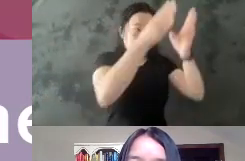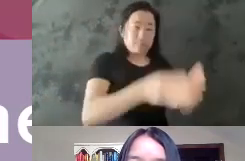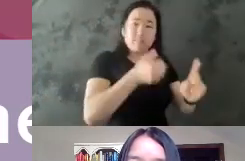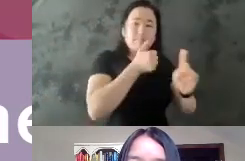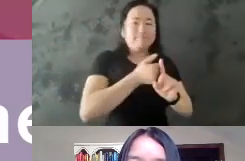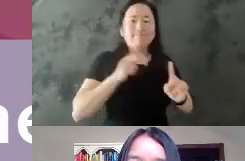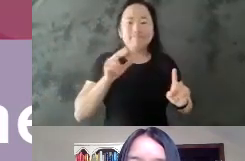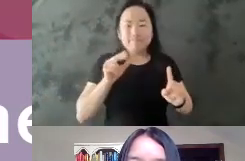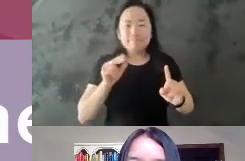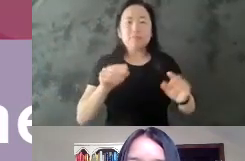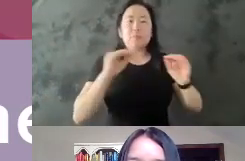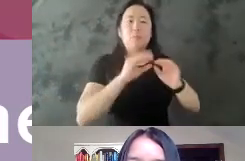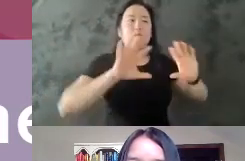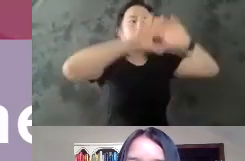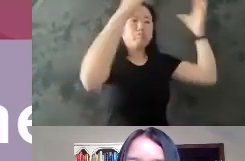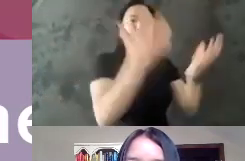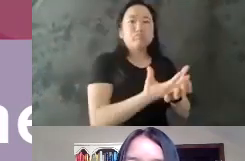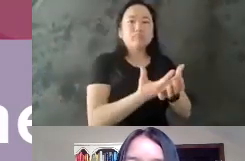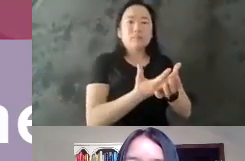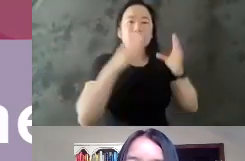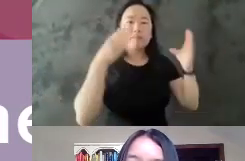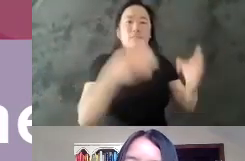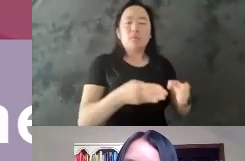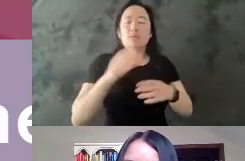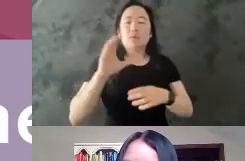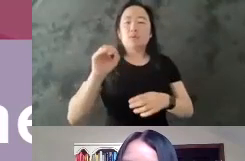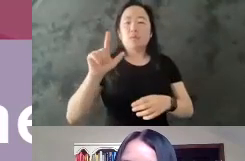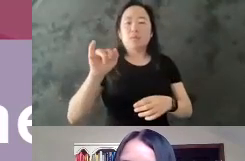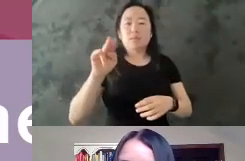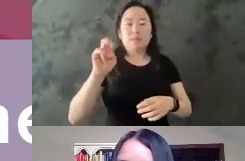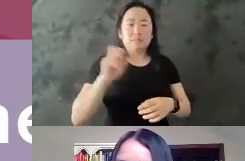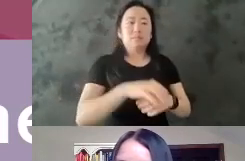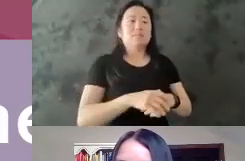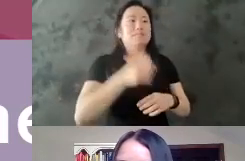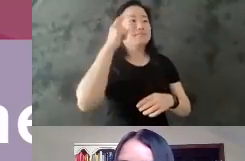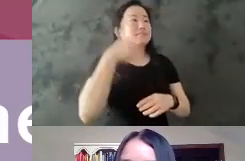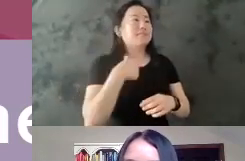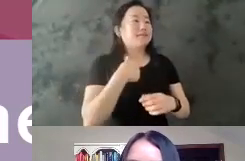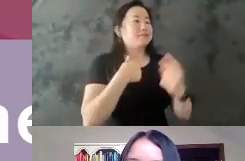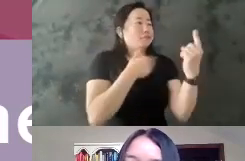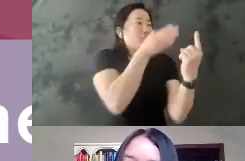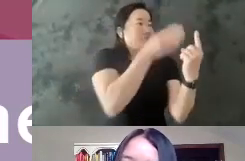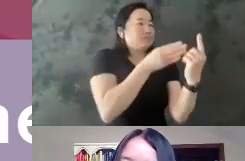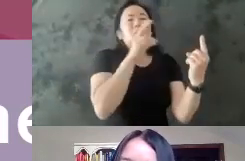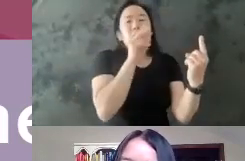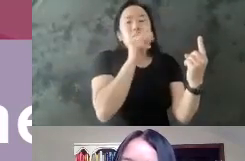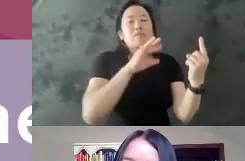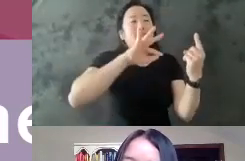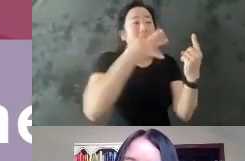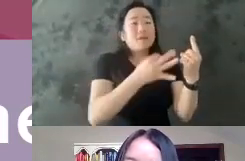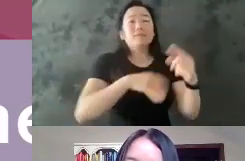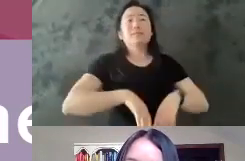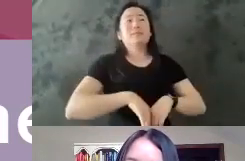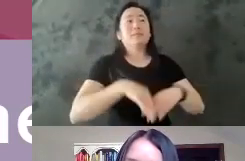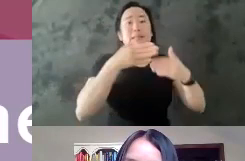a collective focus. So it's really acknowledging that entire neighborhoods or families or entire communities